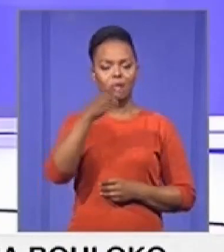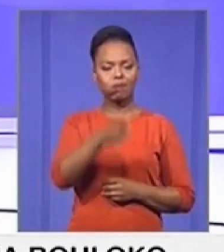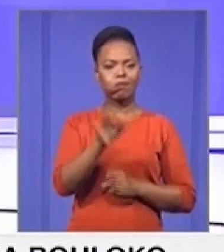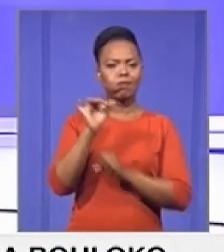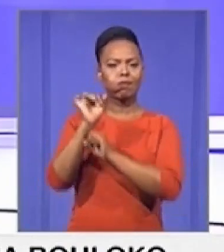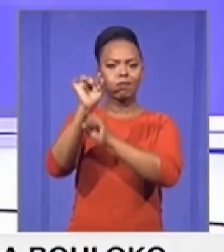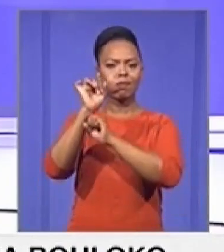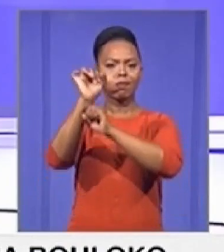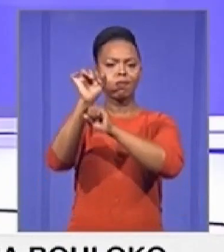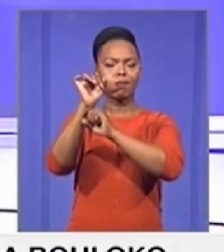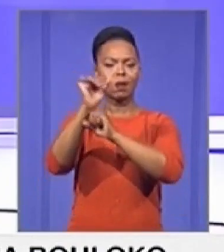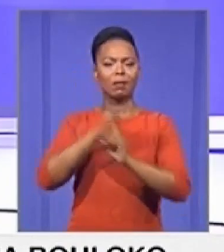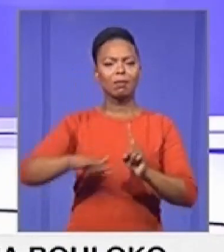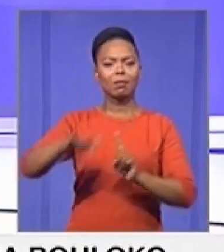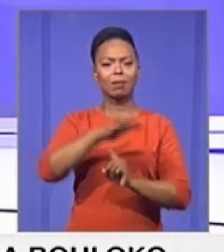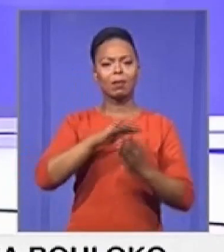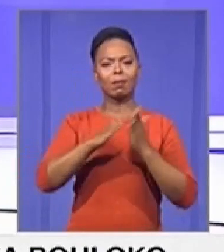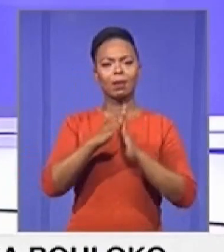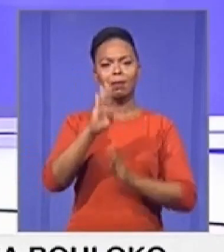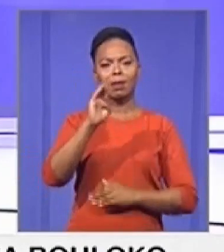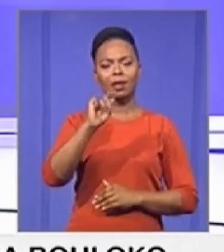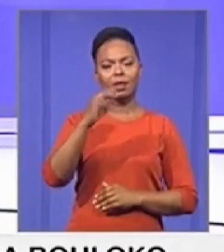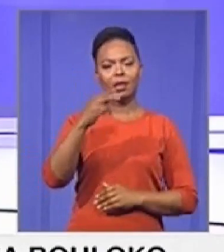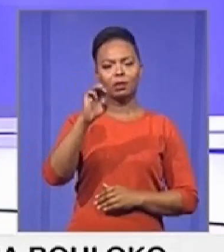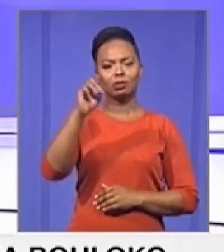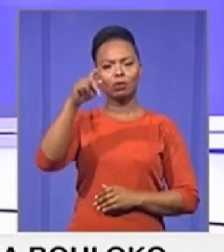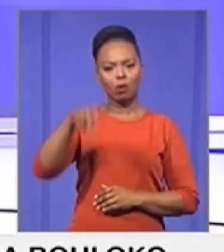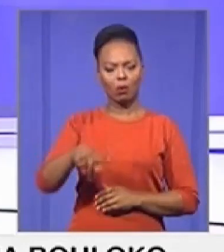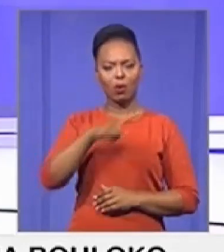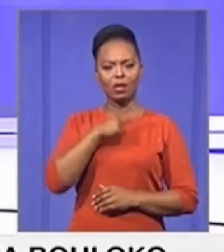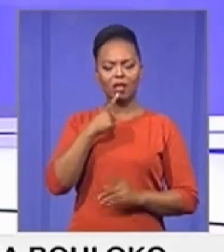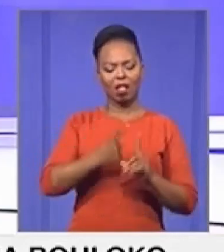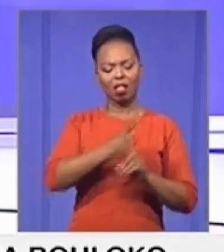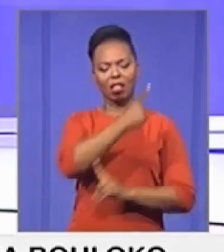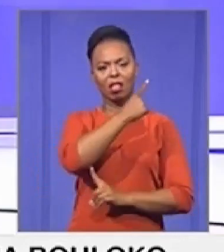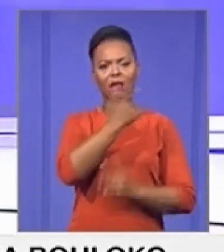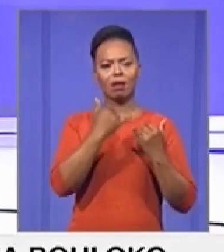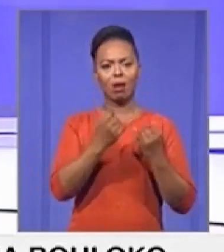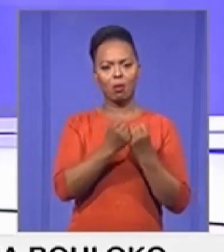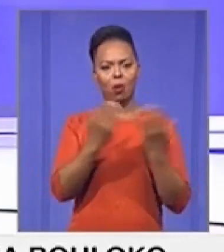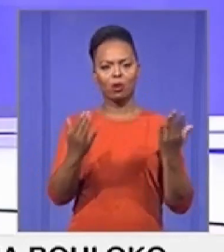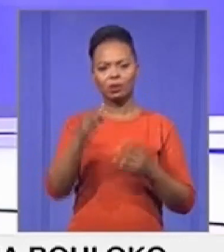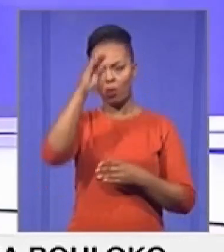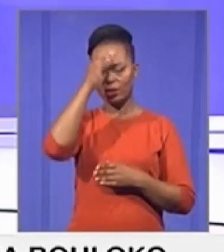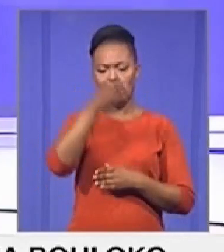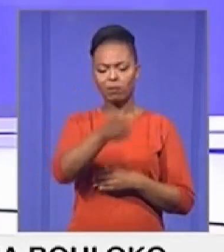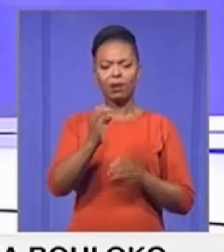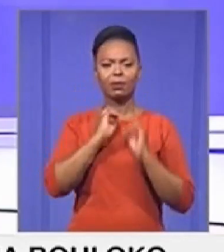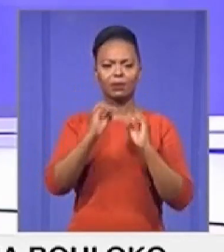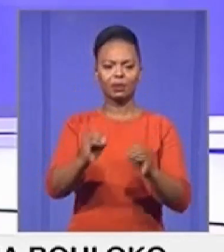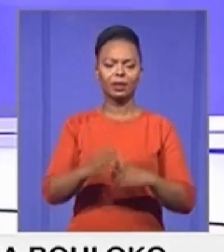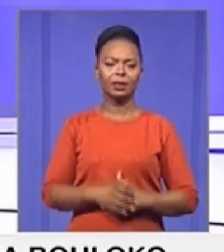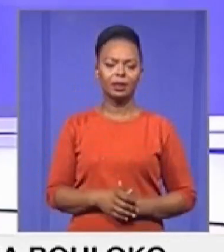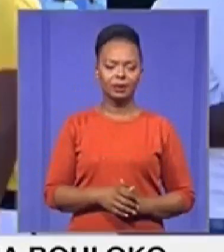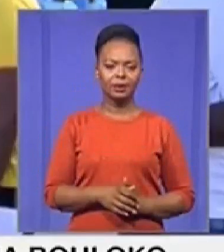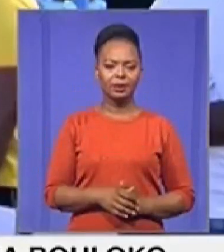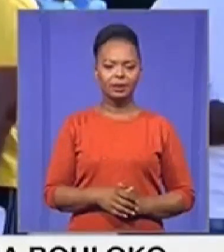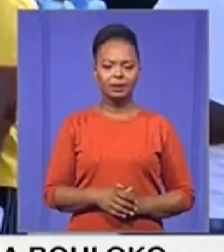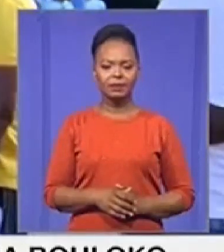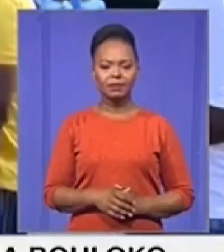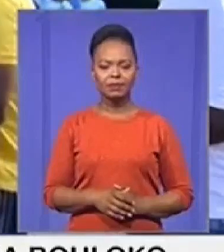le baahi ba Bethelsdorp mo ba ipelaetsang ka boemo ba ditlolo tsa molao teo se bonagale ha mapolesa mebileng